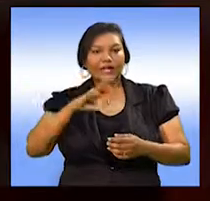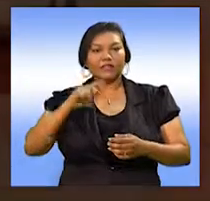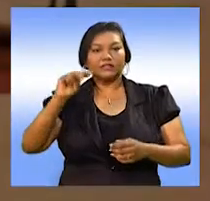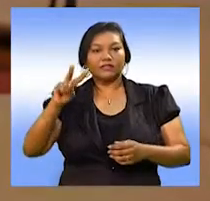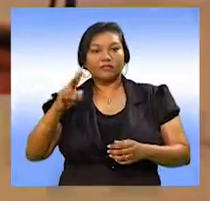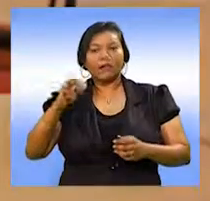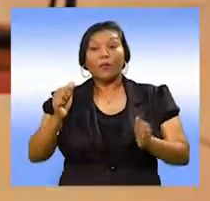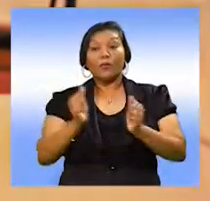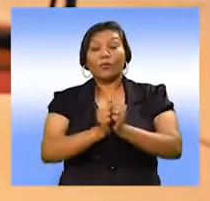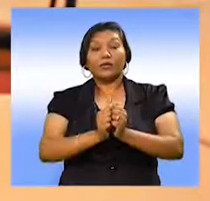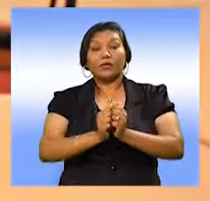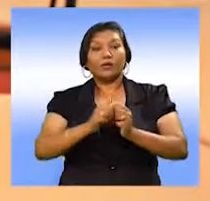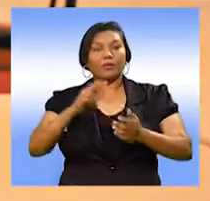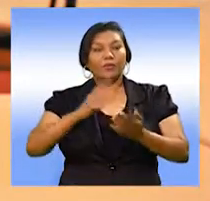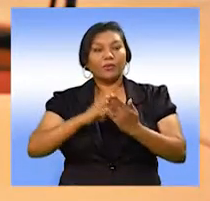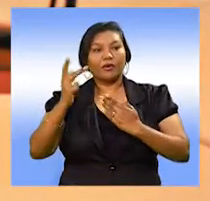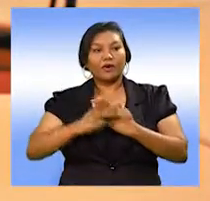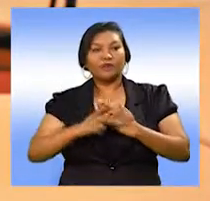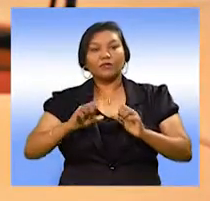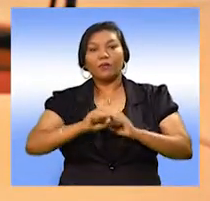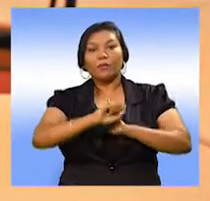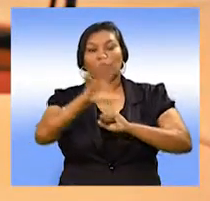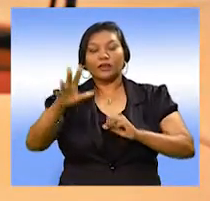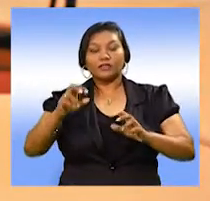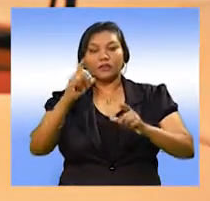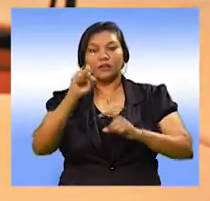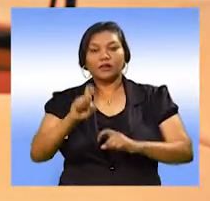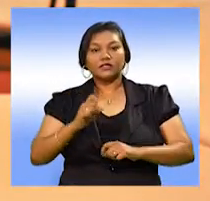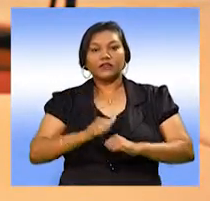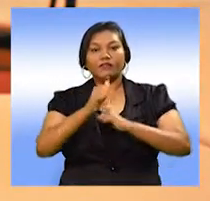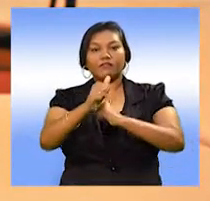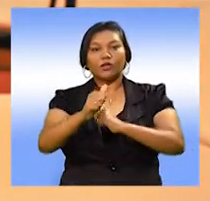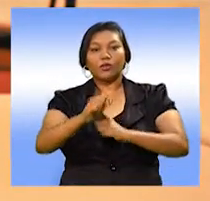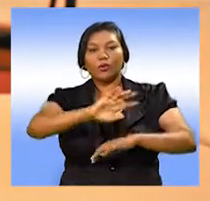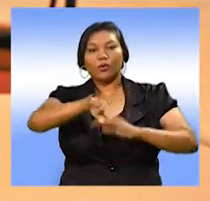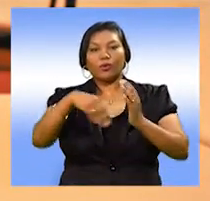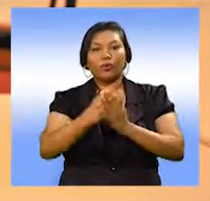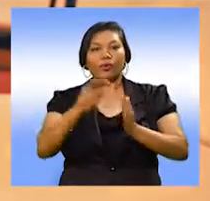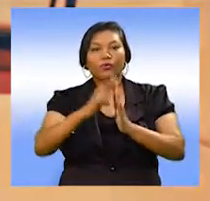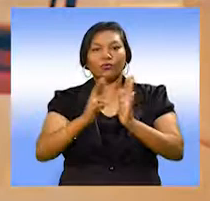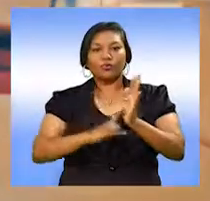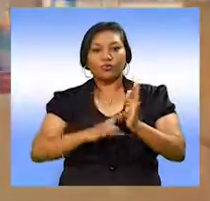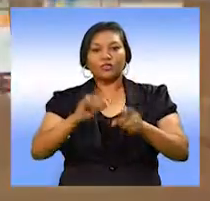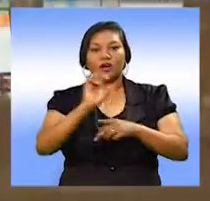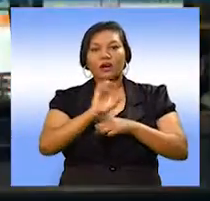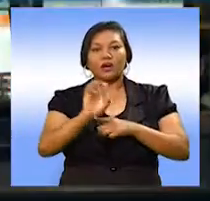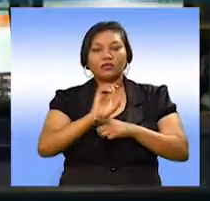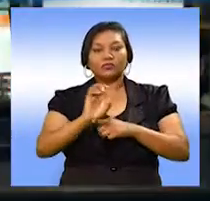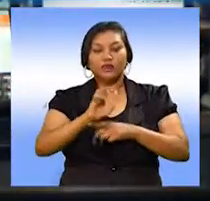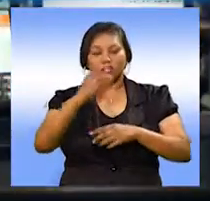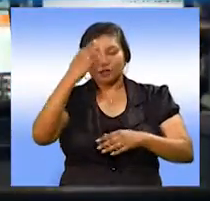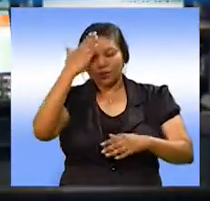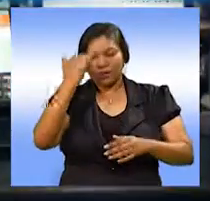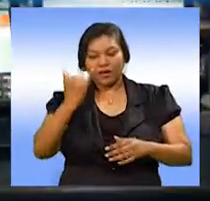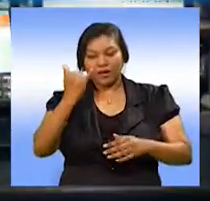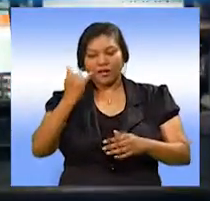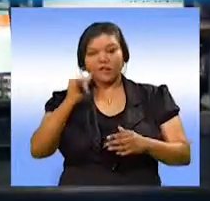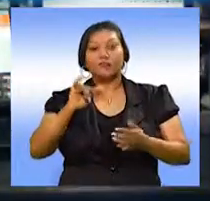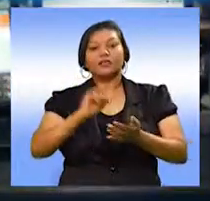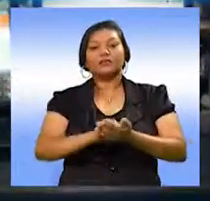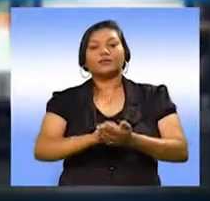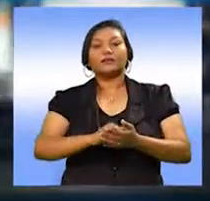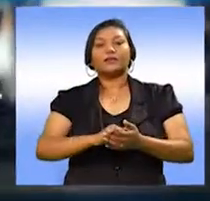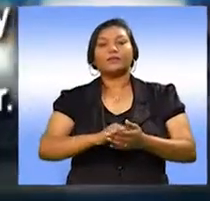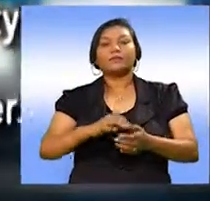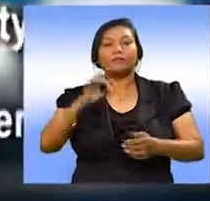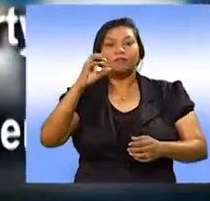and audiovisual works protected by intellectual property rights and, more specifically, copyright. It is within